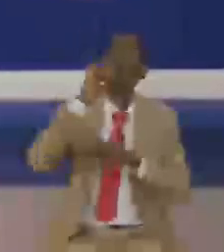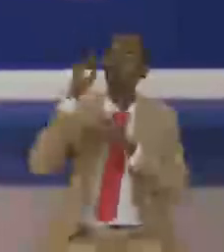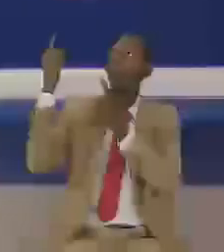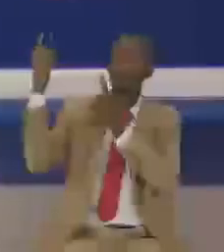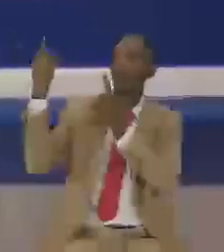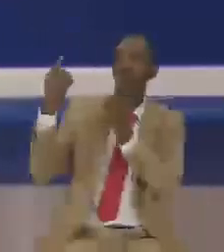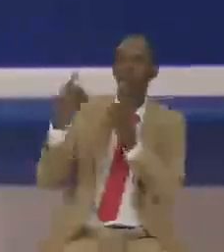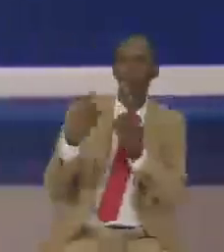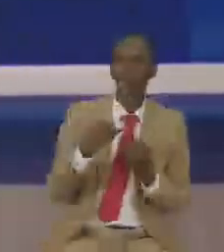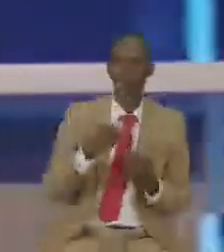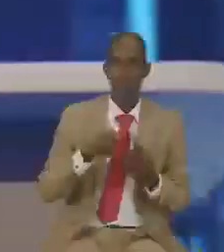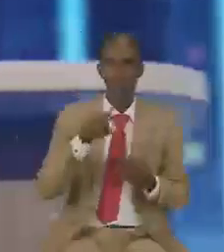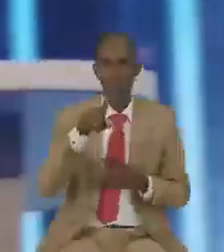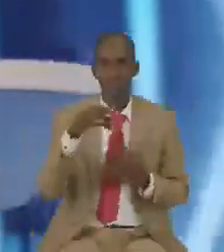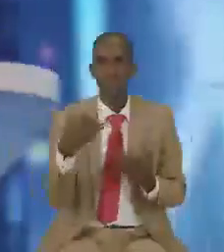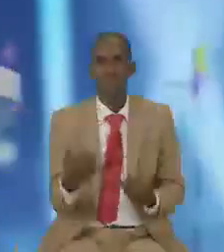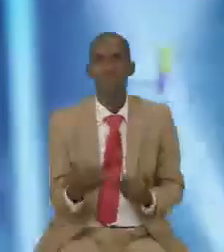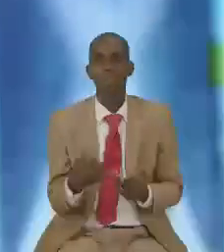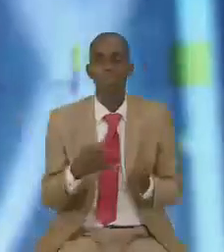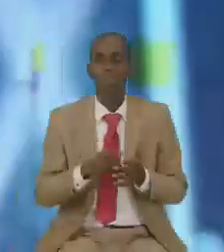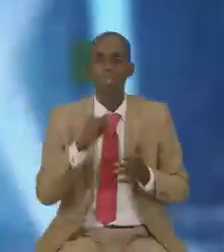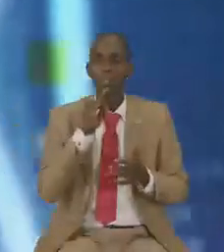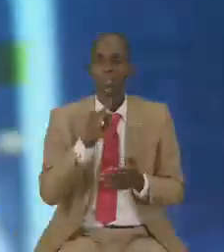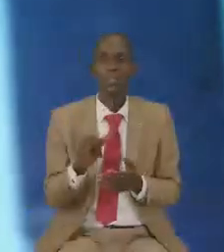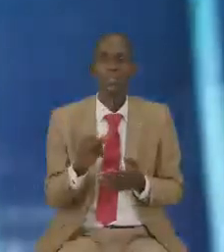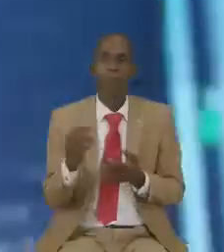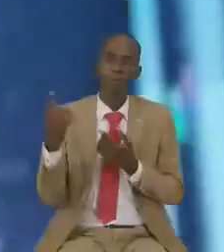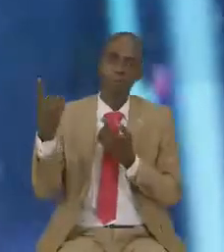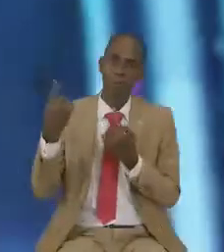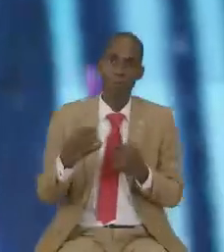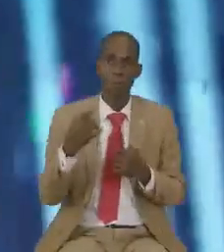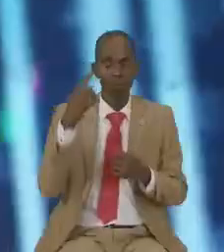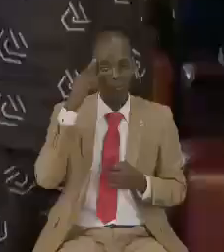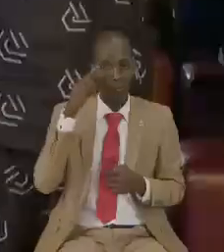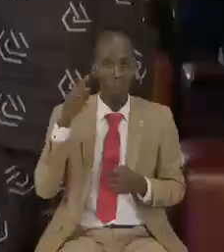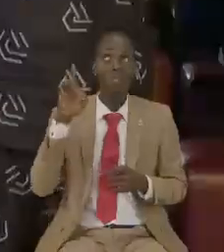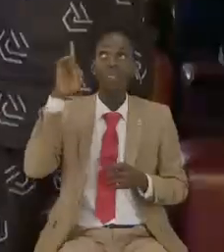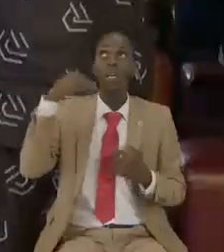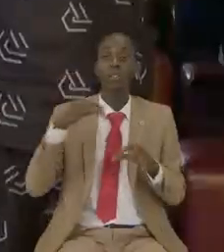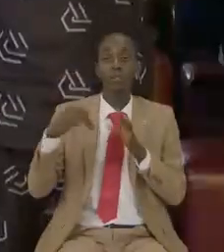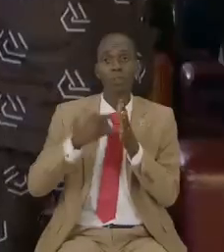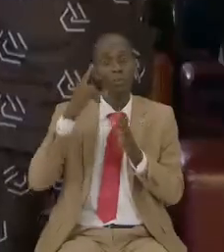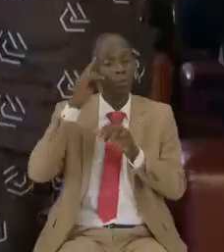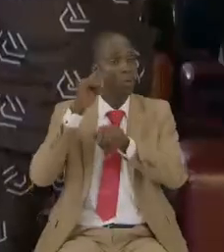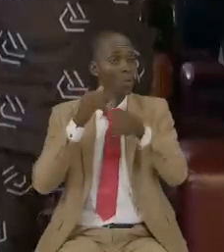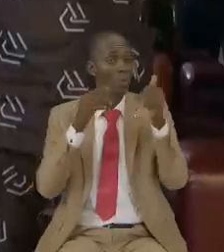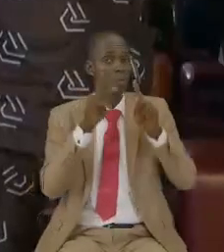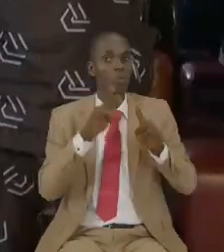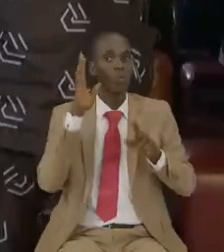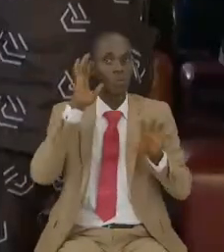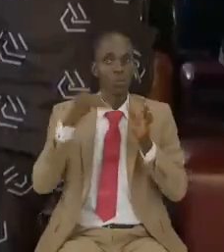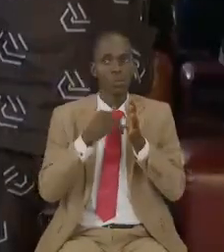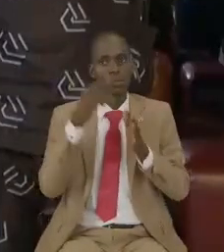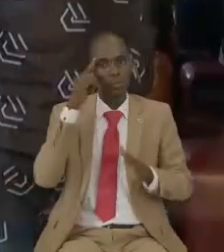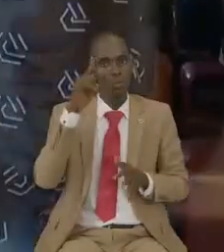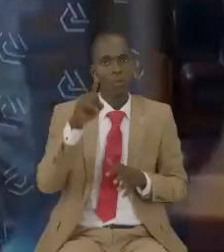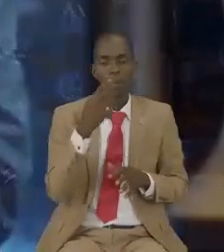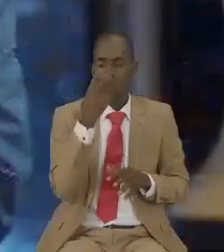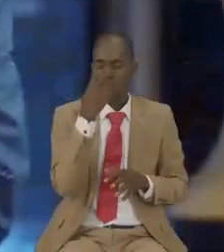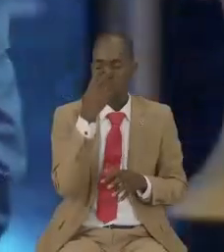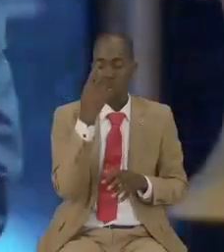now. It's not it for other people. He'll do it for you. Blind eyes will